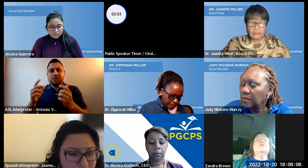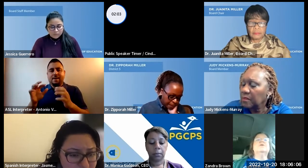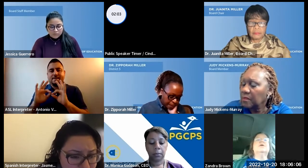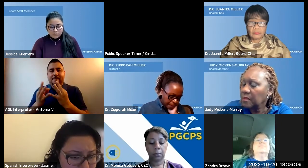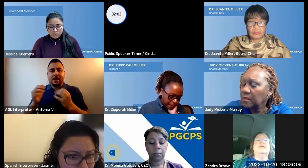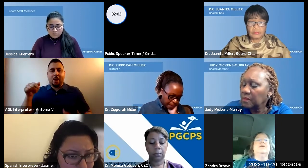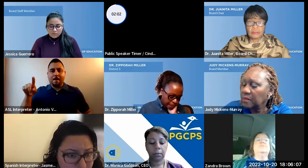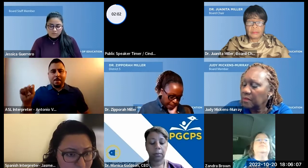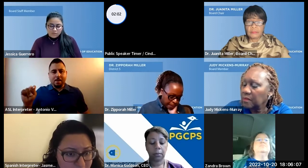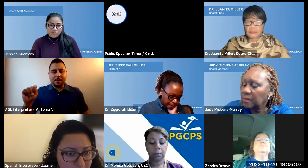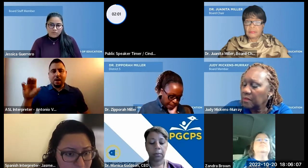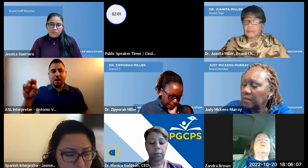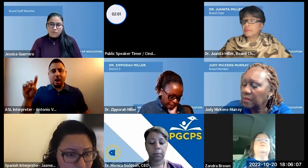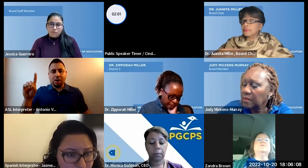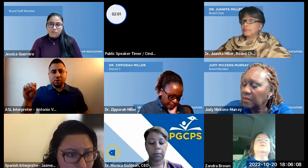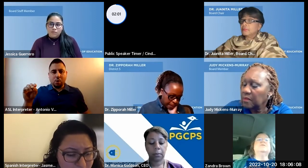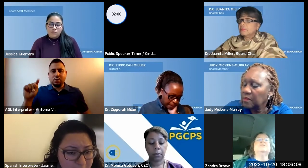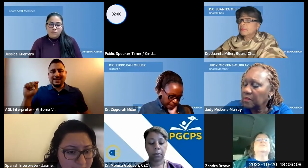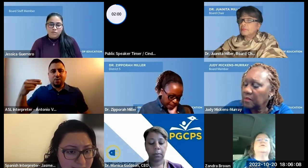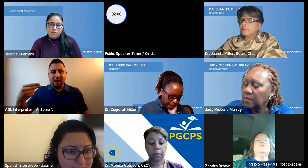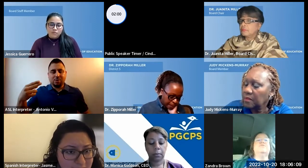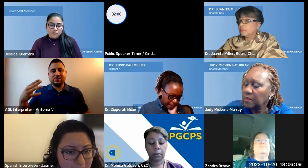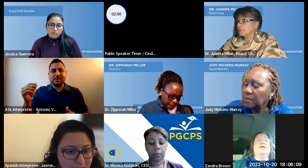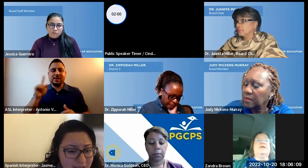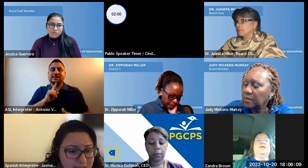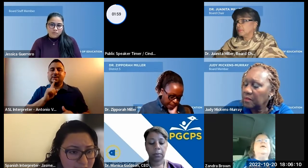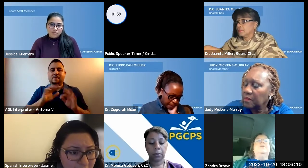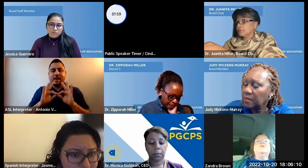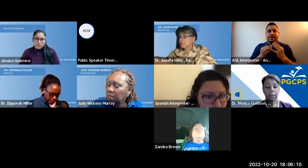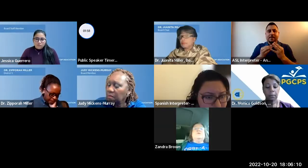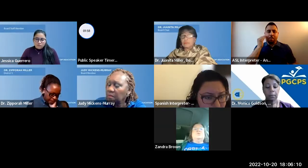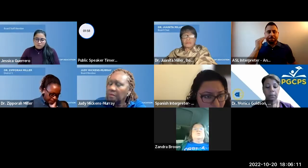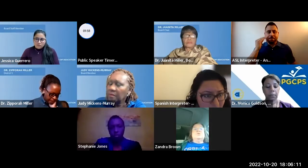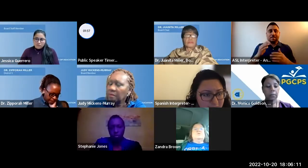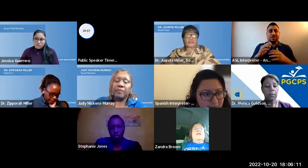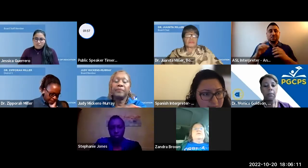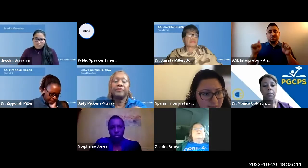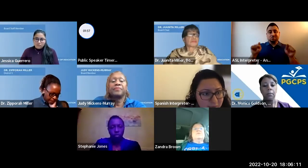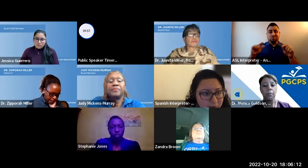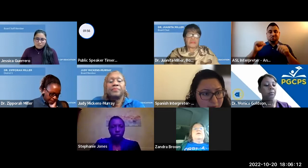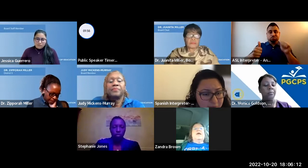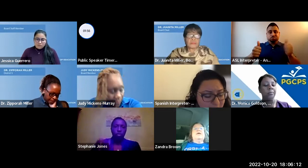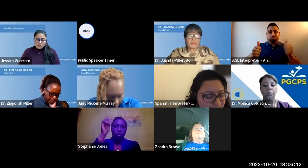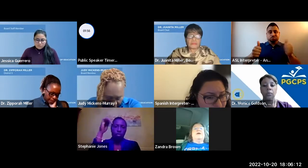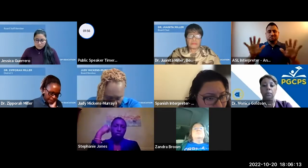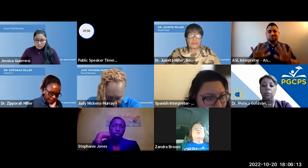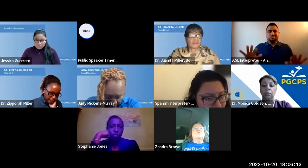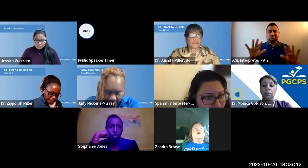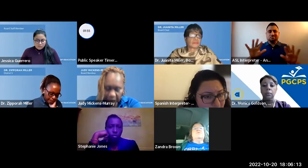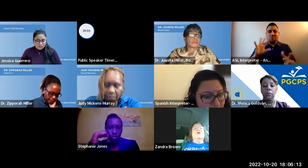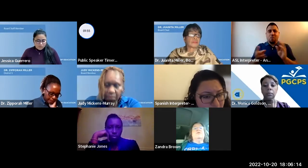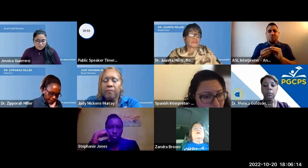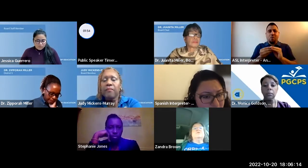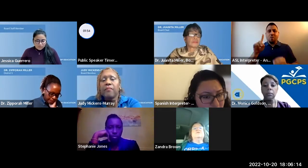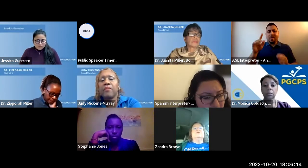apartments, condominiums, townhouses, and single family. Between these two developments, there will be a possible total